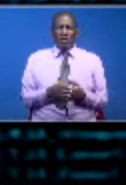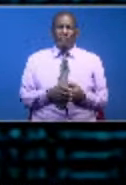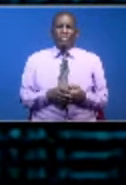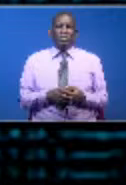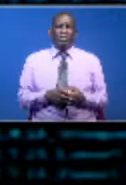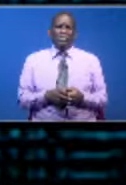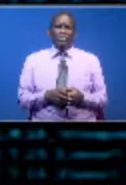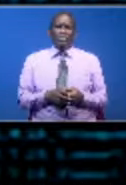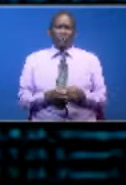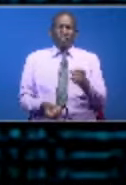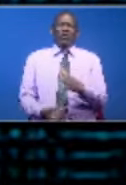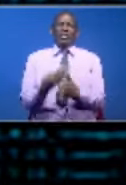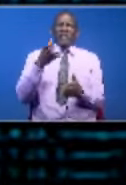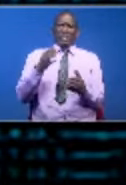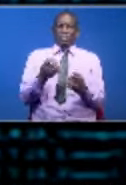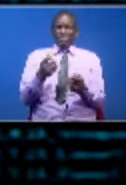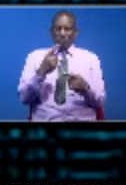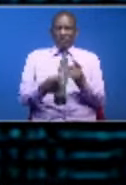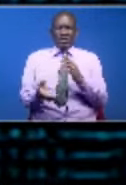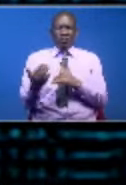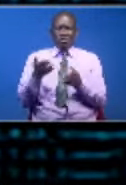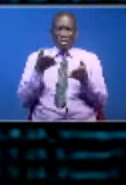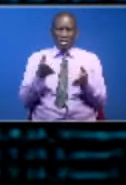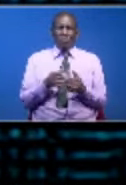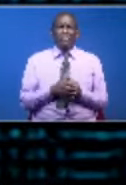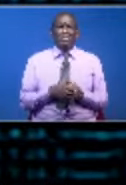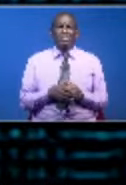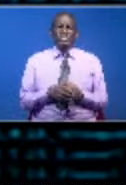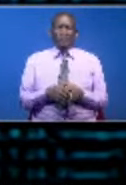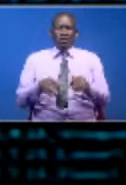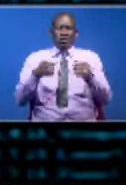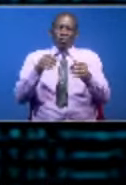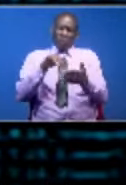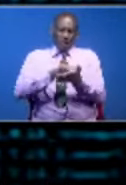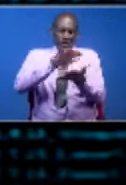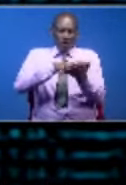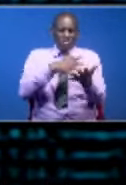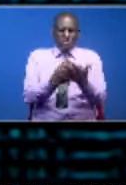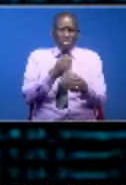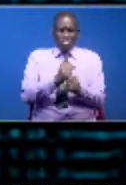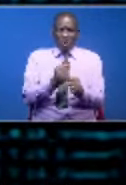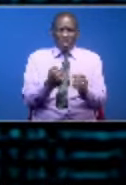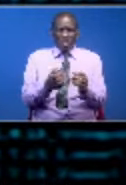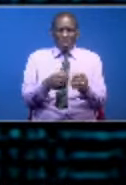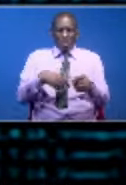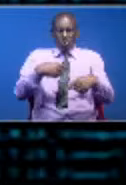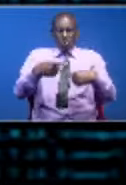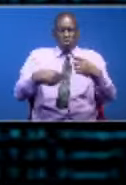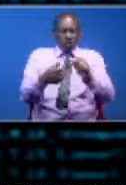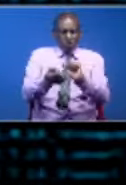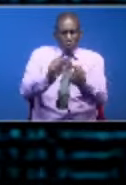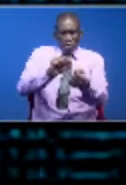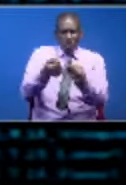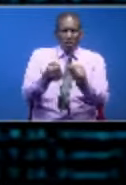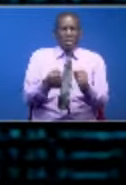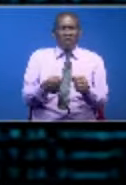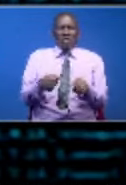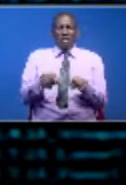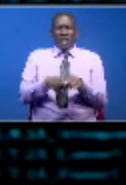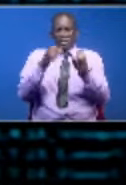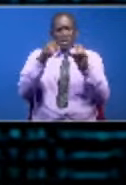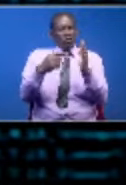already created a few years ago. Now, even that framework, that methodology keeps on changing because as the new